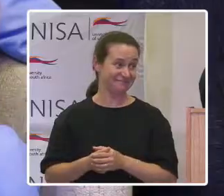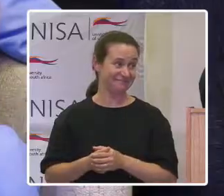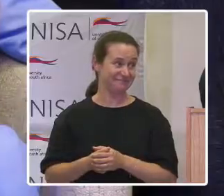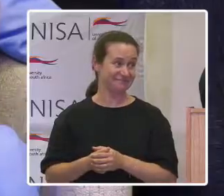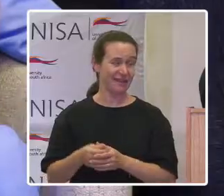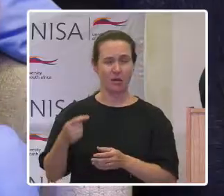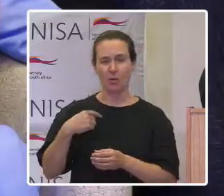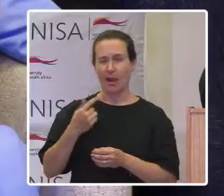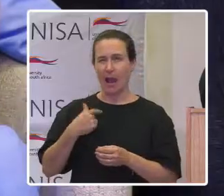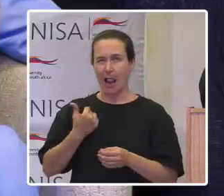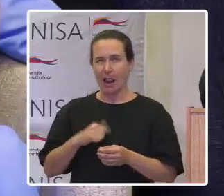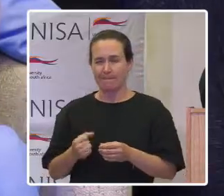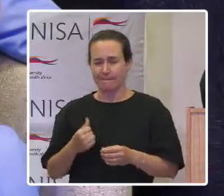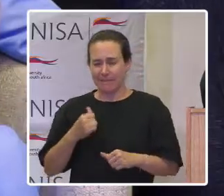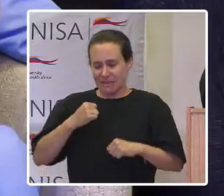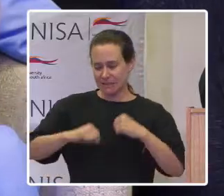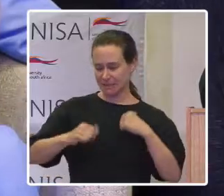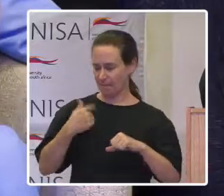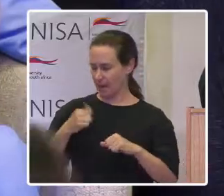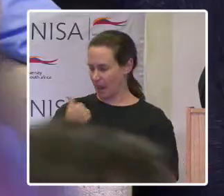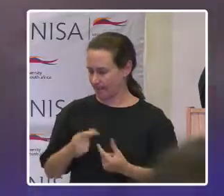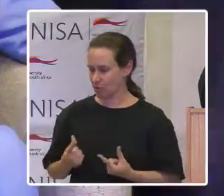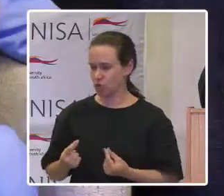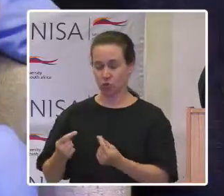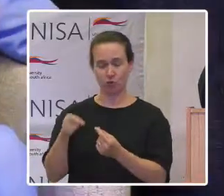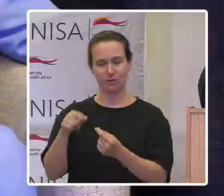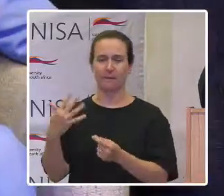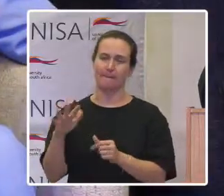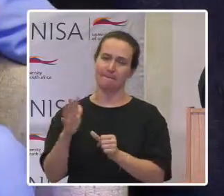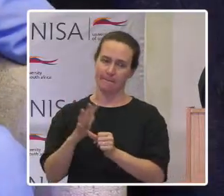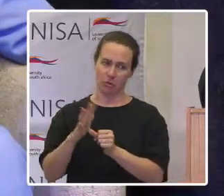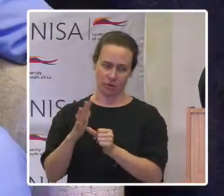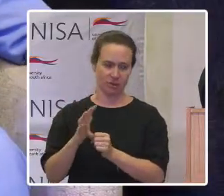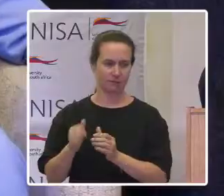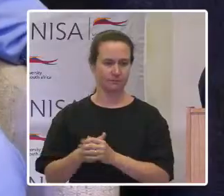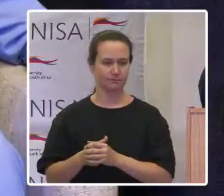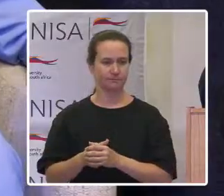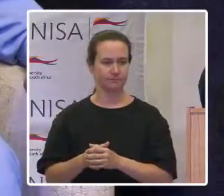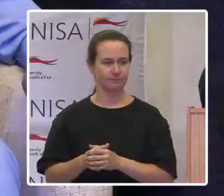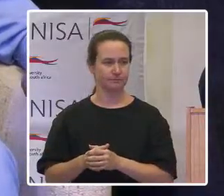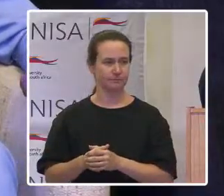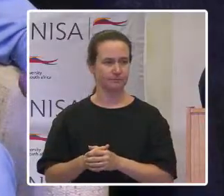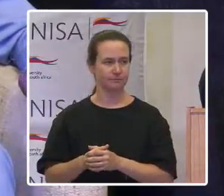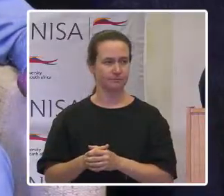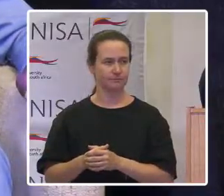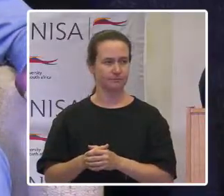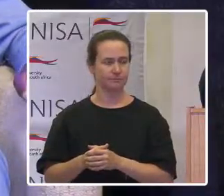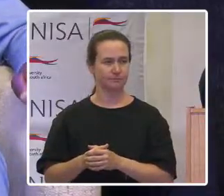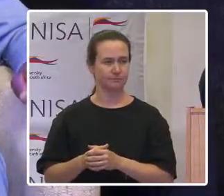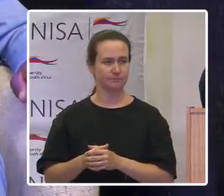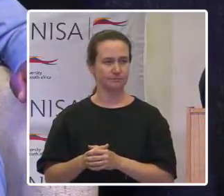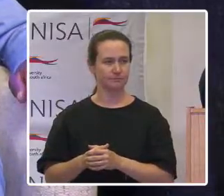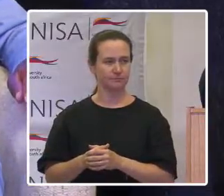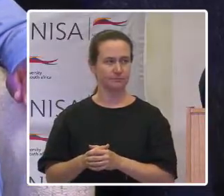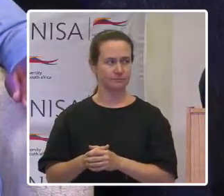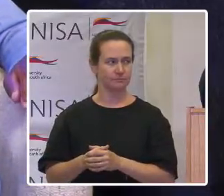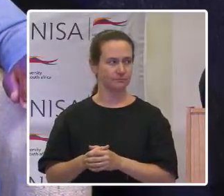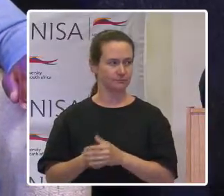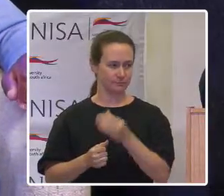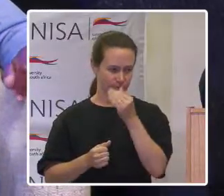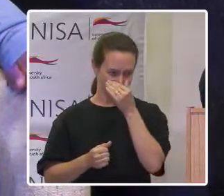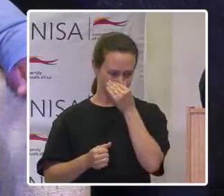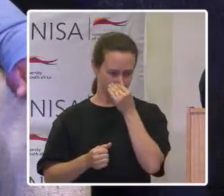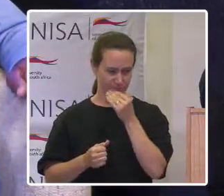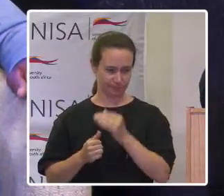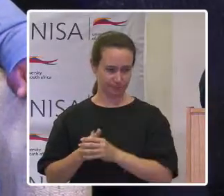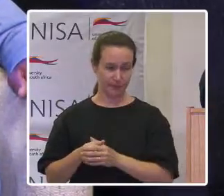do things, it's very, very important. You know, I think also something that will